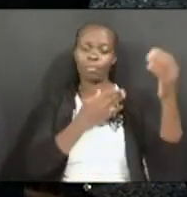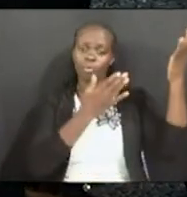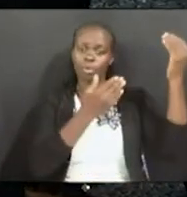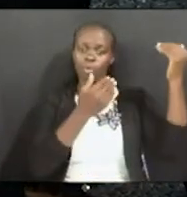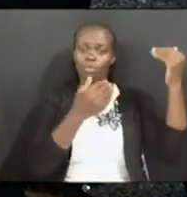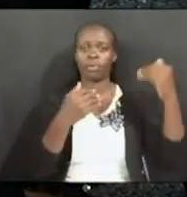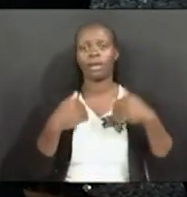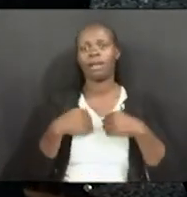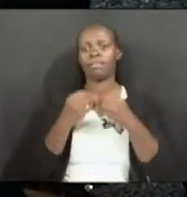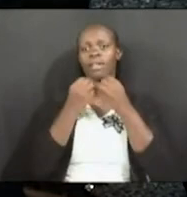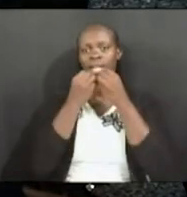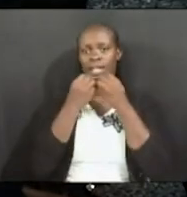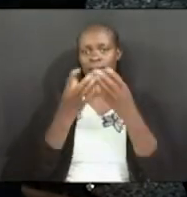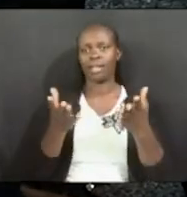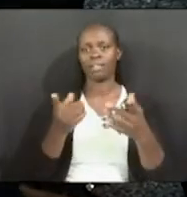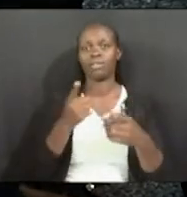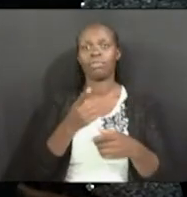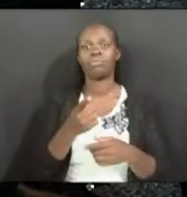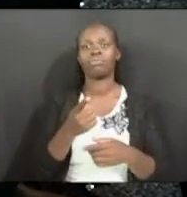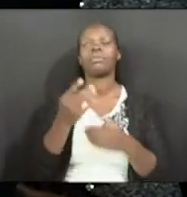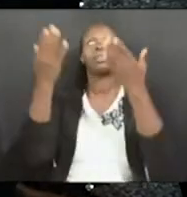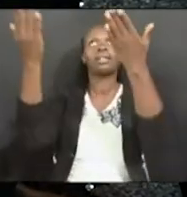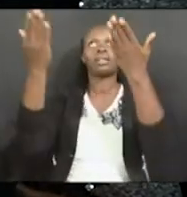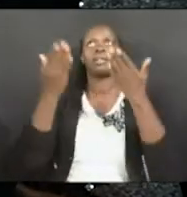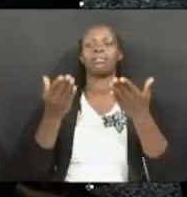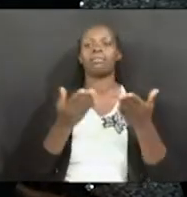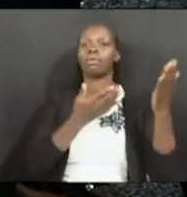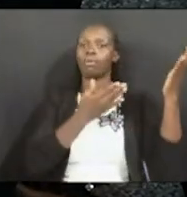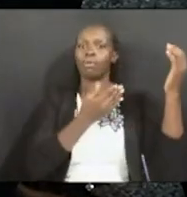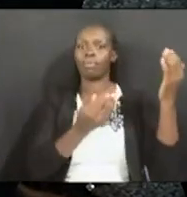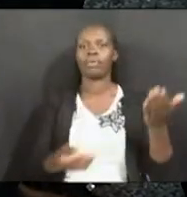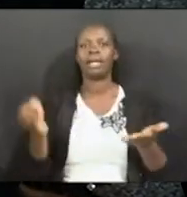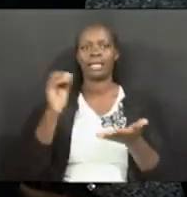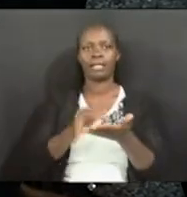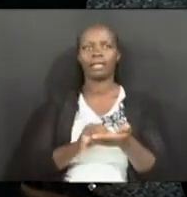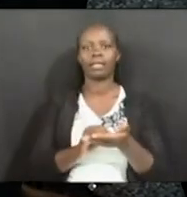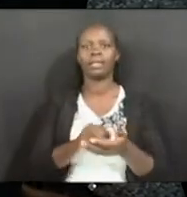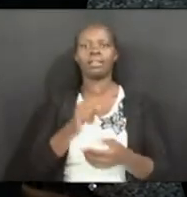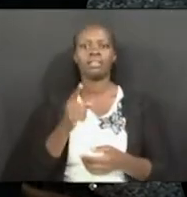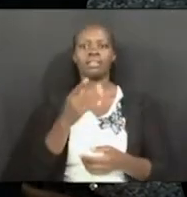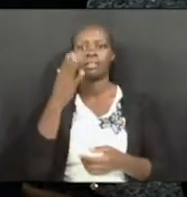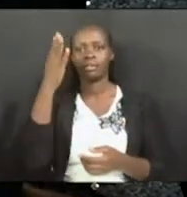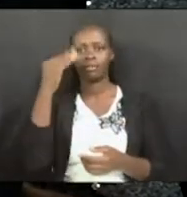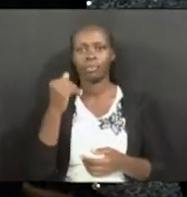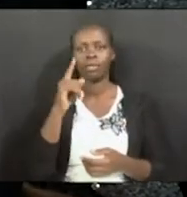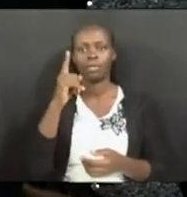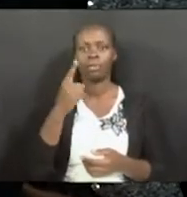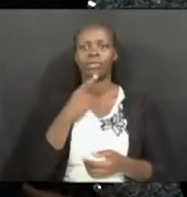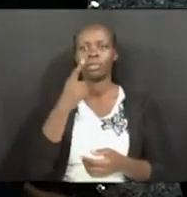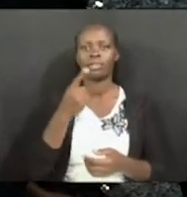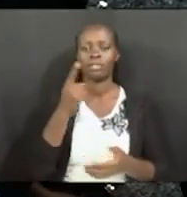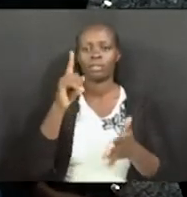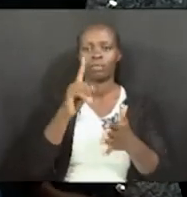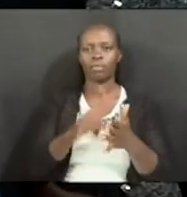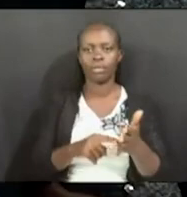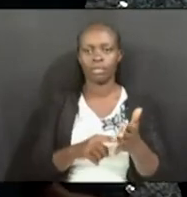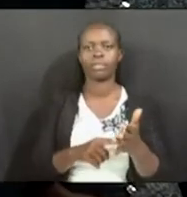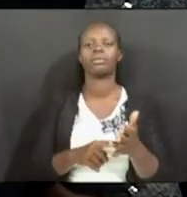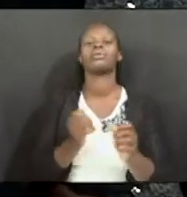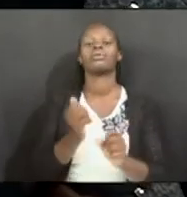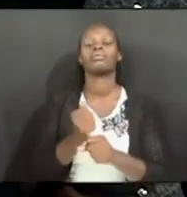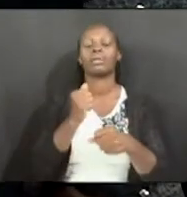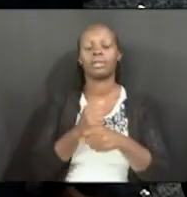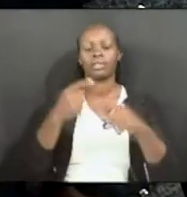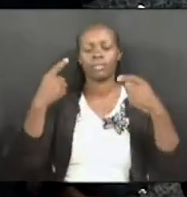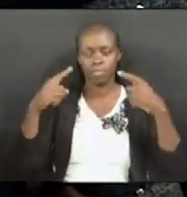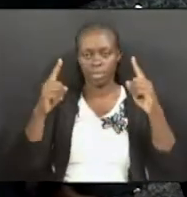to give us that same hope. That is why you tell us that you will make us to be some people. When this world does not